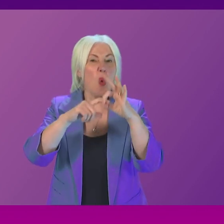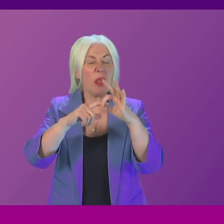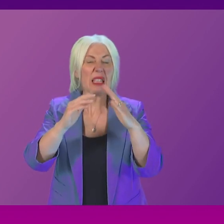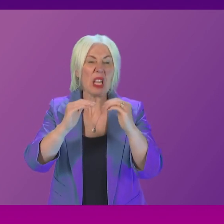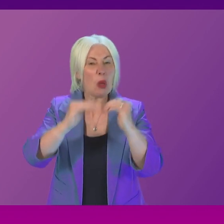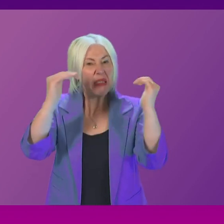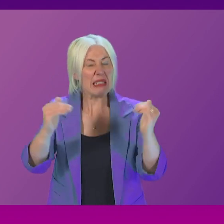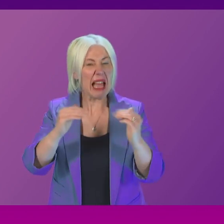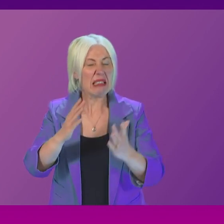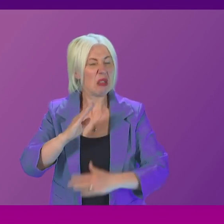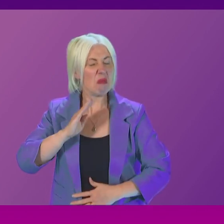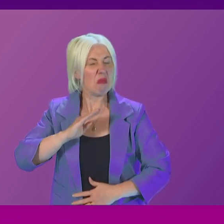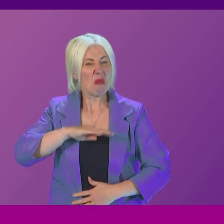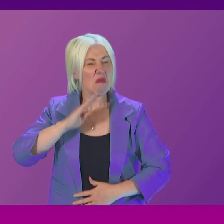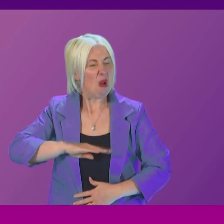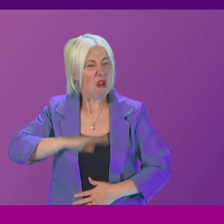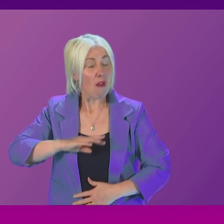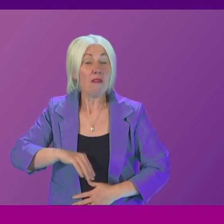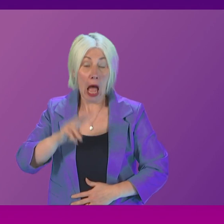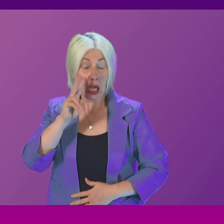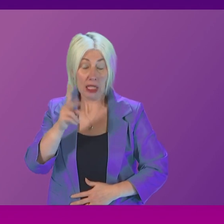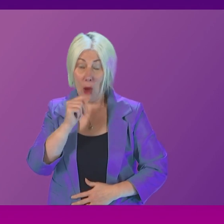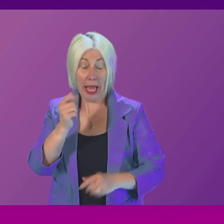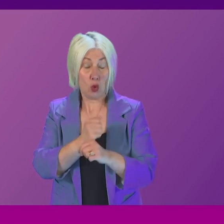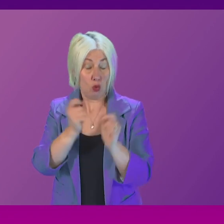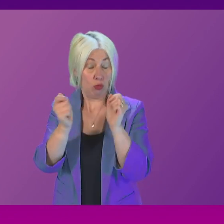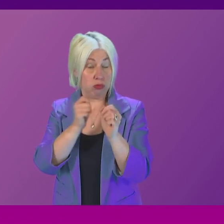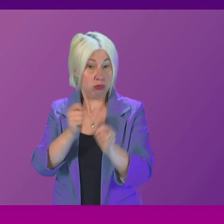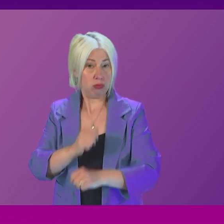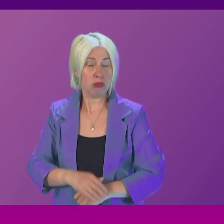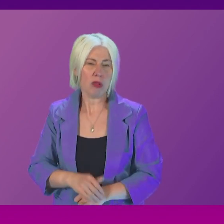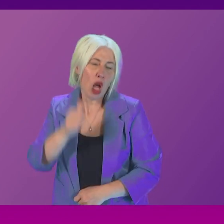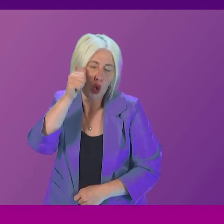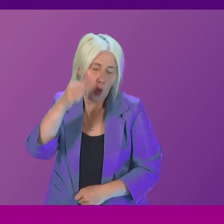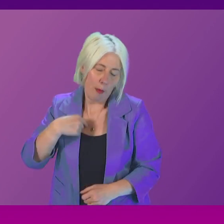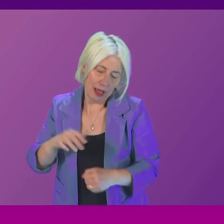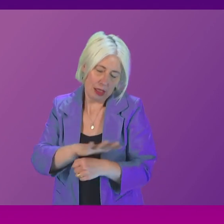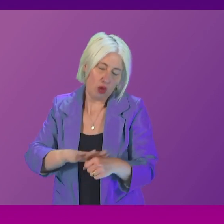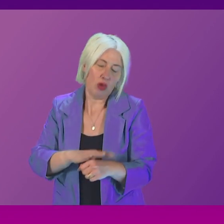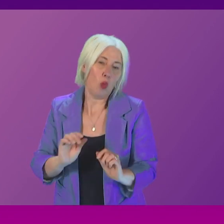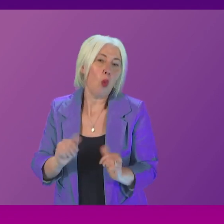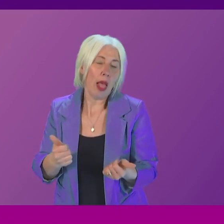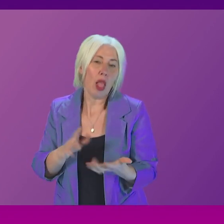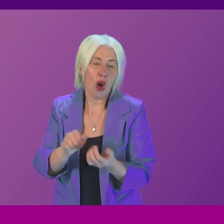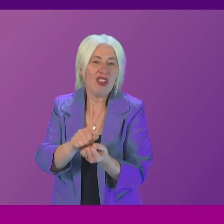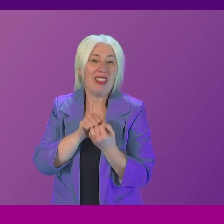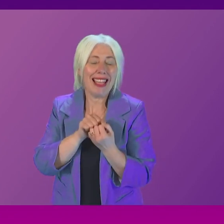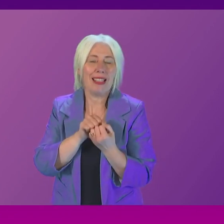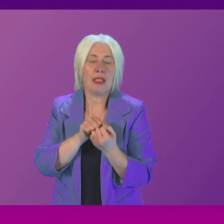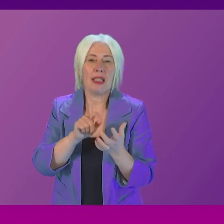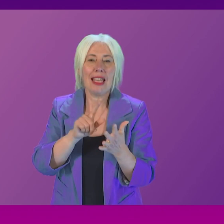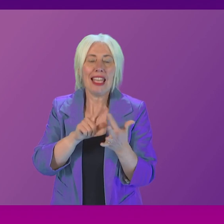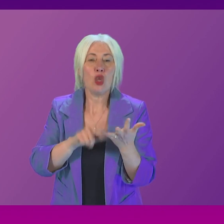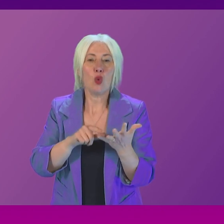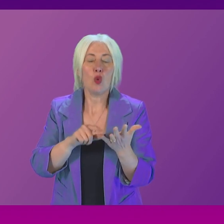sufficiency. I'm more than happy to see what we can do to rectify that. I won't go into the... I think you know our position well on retained EU law